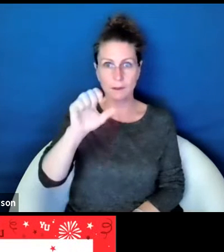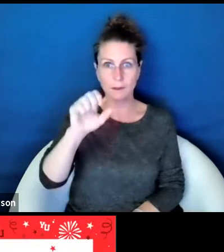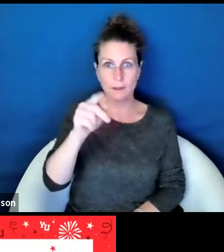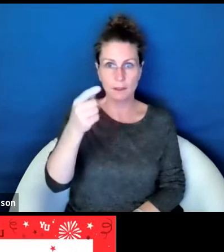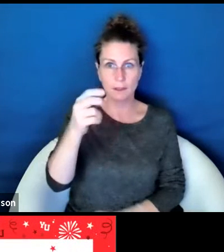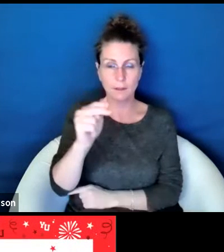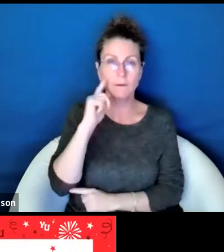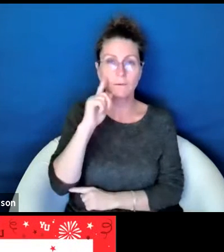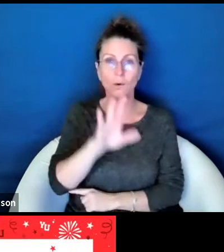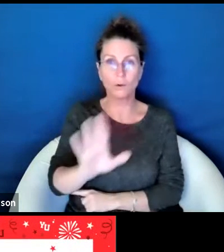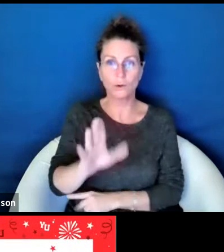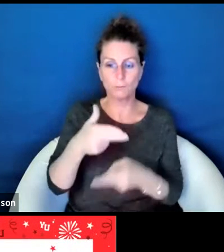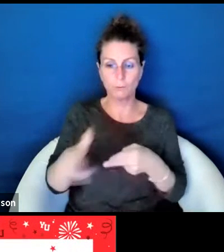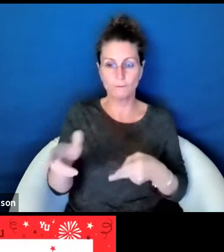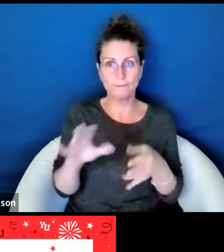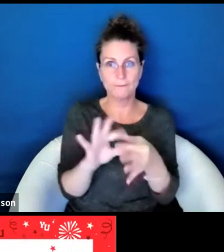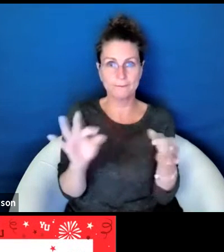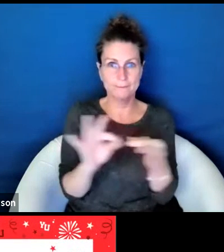brief opening remarks.